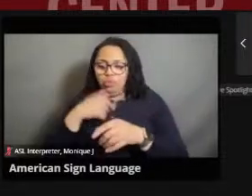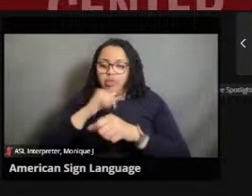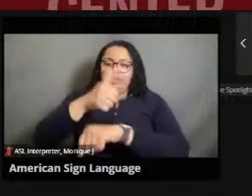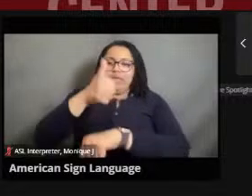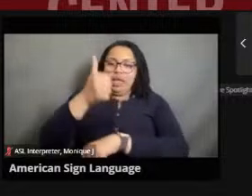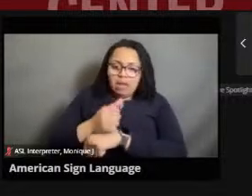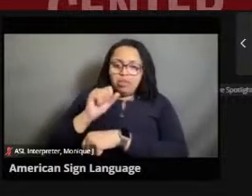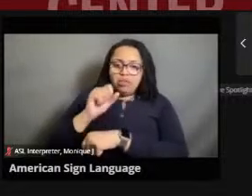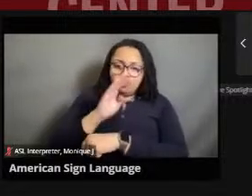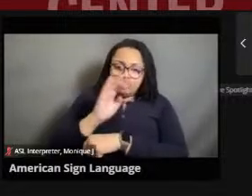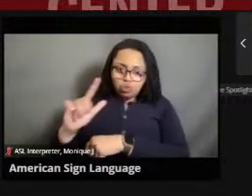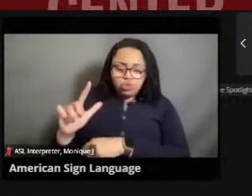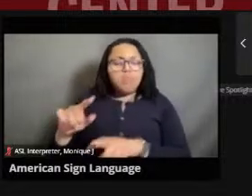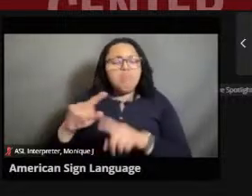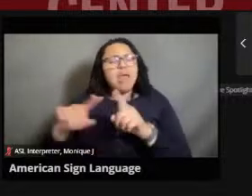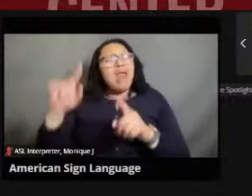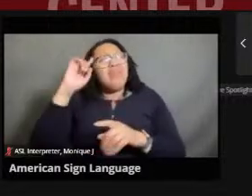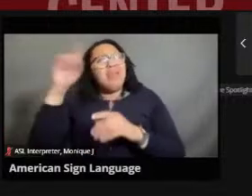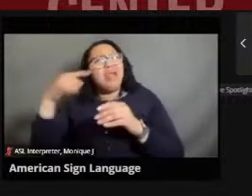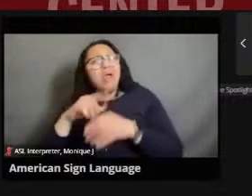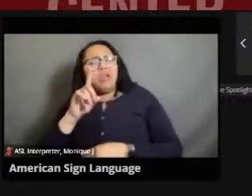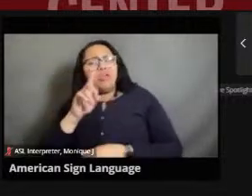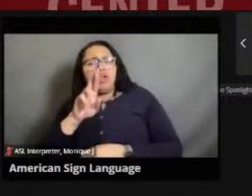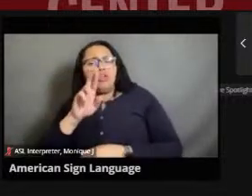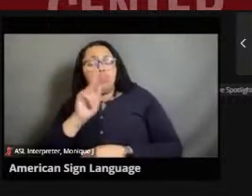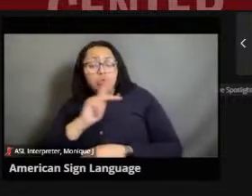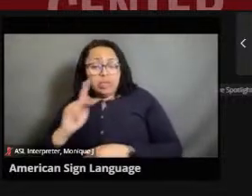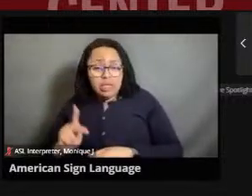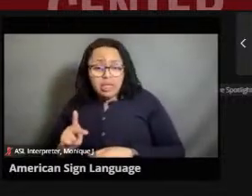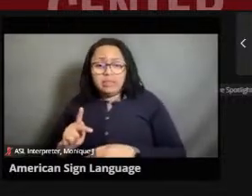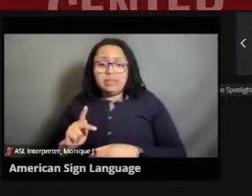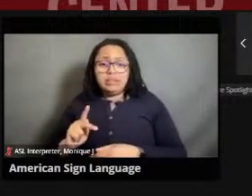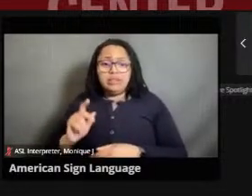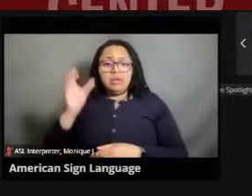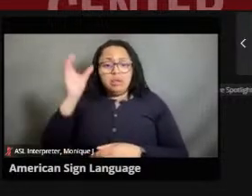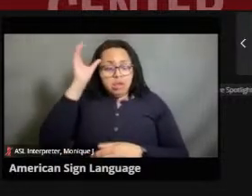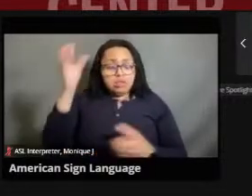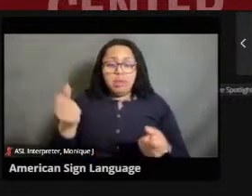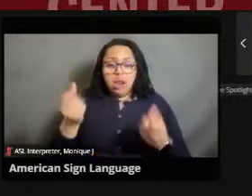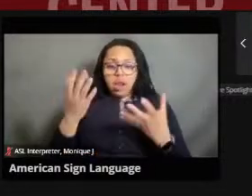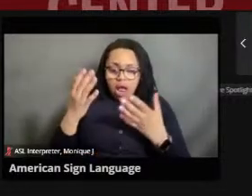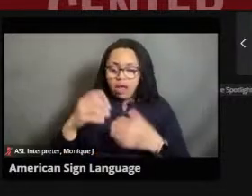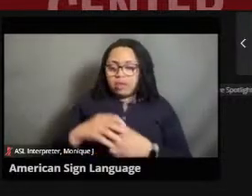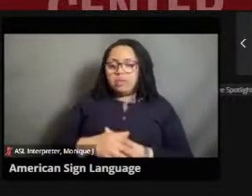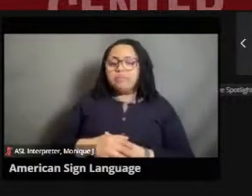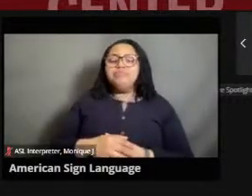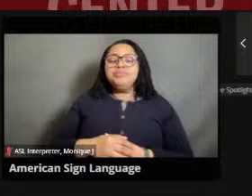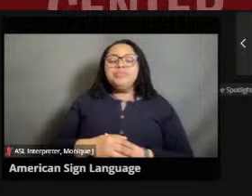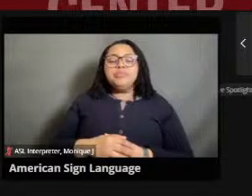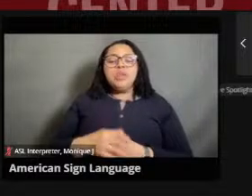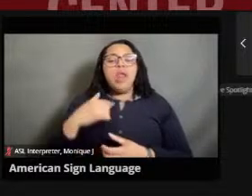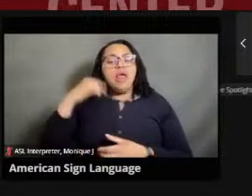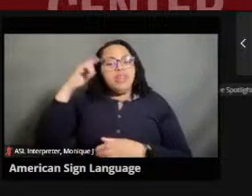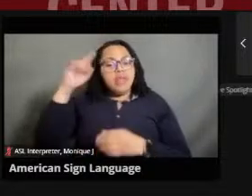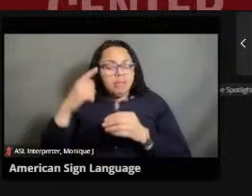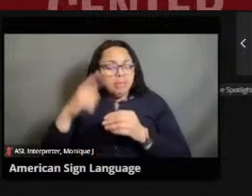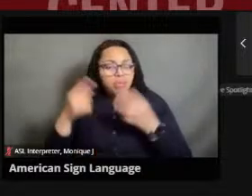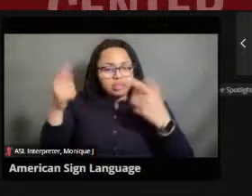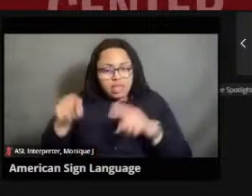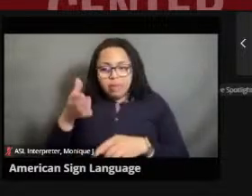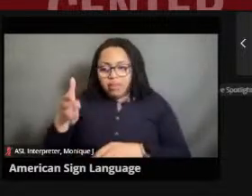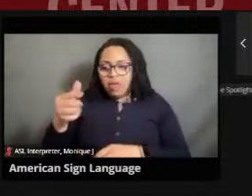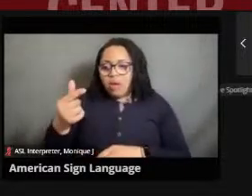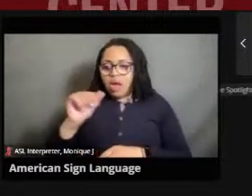lot, particularly as we witness the devastation and genocide unfolding in Gaza. As we gather together on